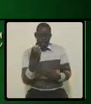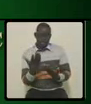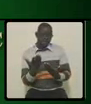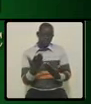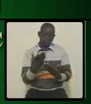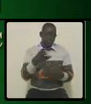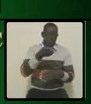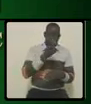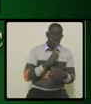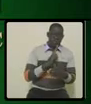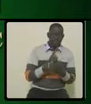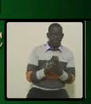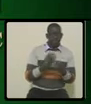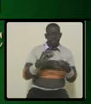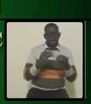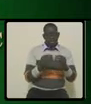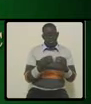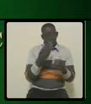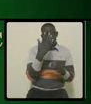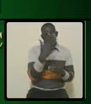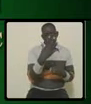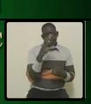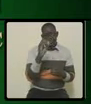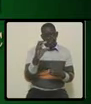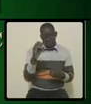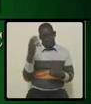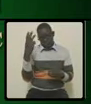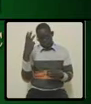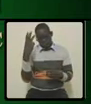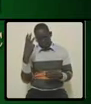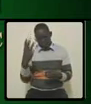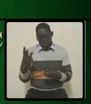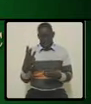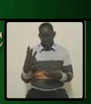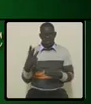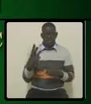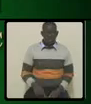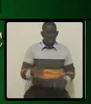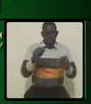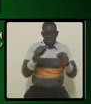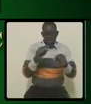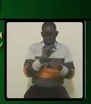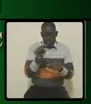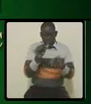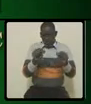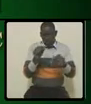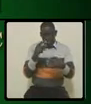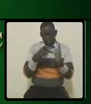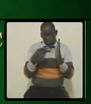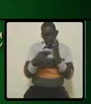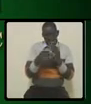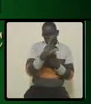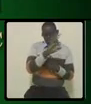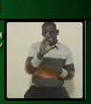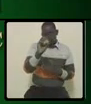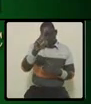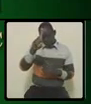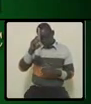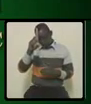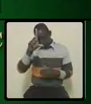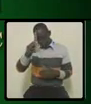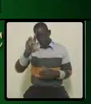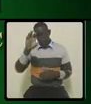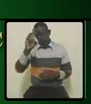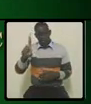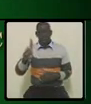C as your answer, to the number 5003. The keyword for this program is fold. You can see